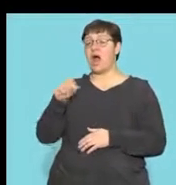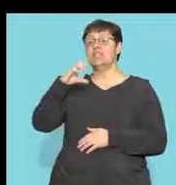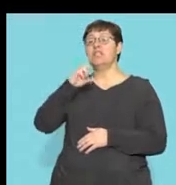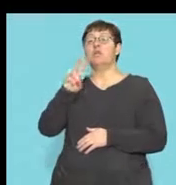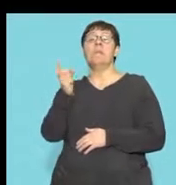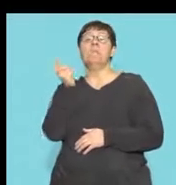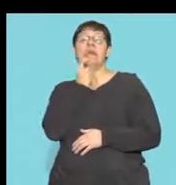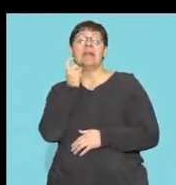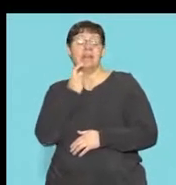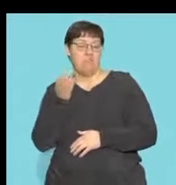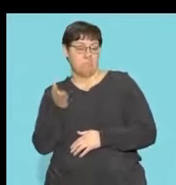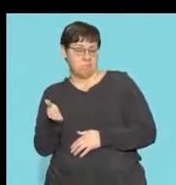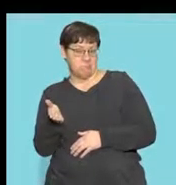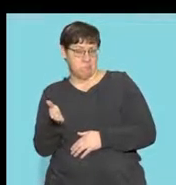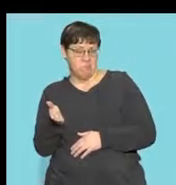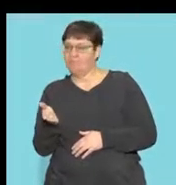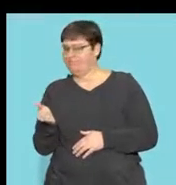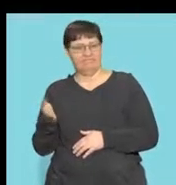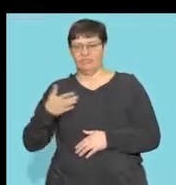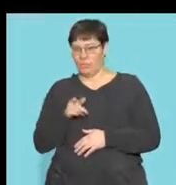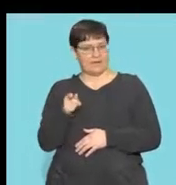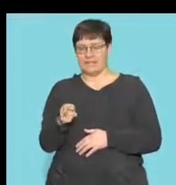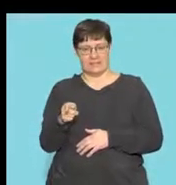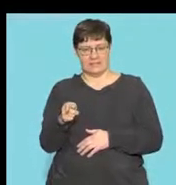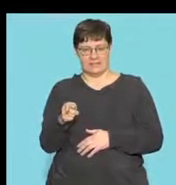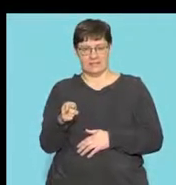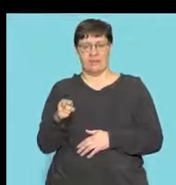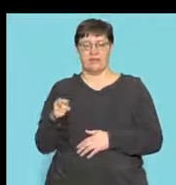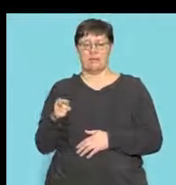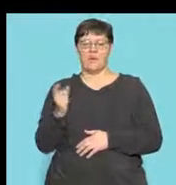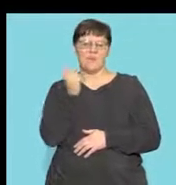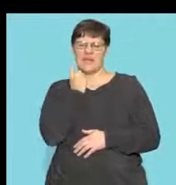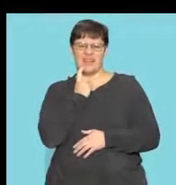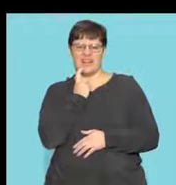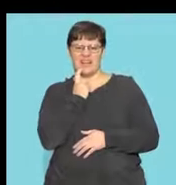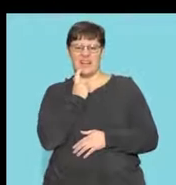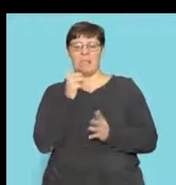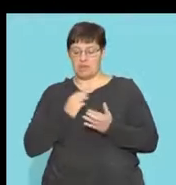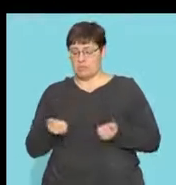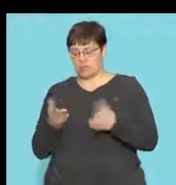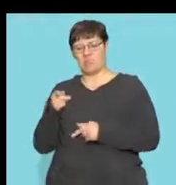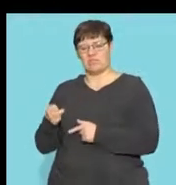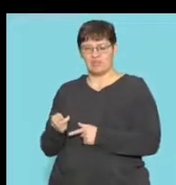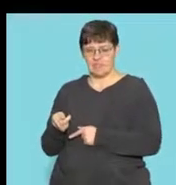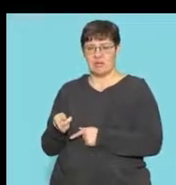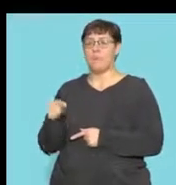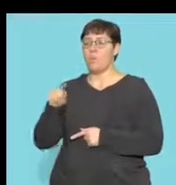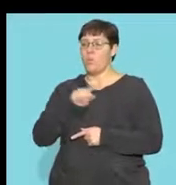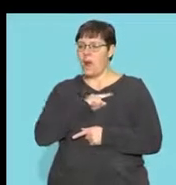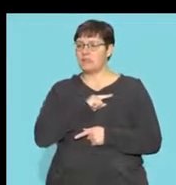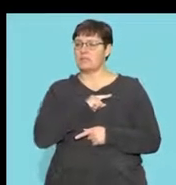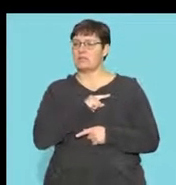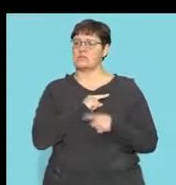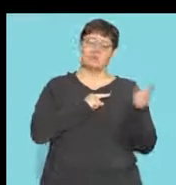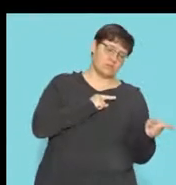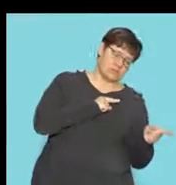see that copper metal sits over there. That's not what we want. We know copper metal is the thing that's being produced.